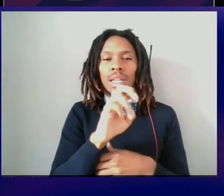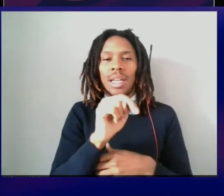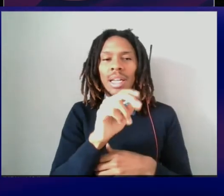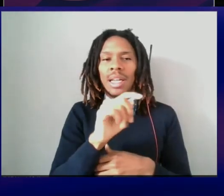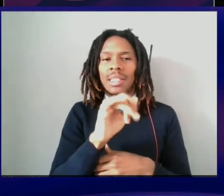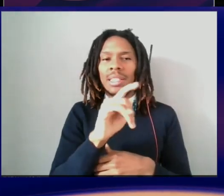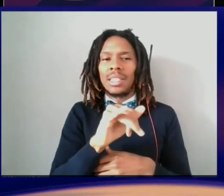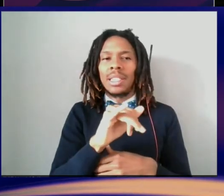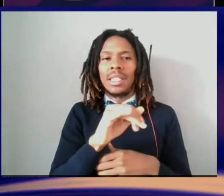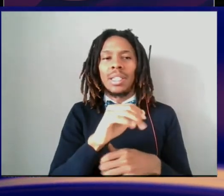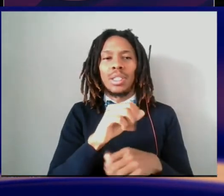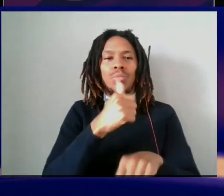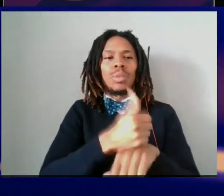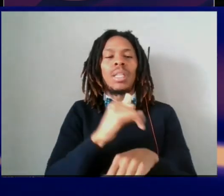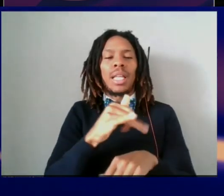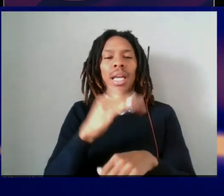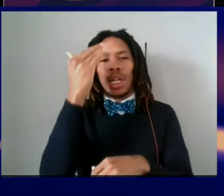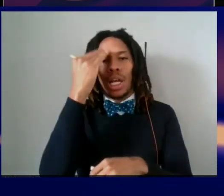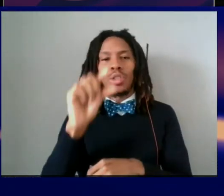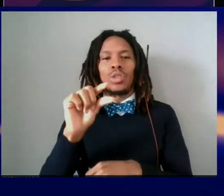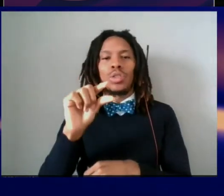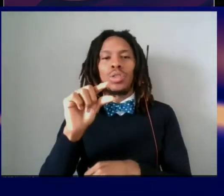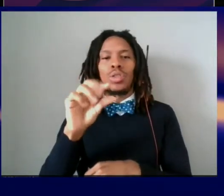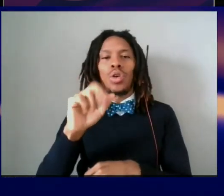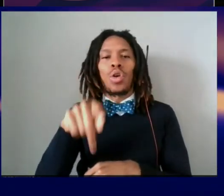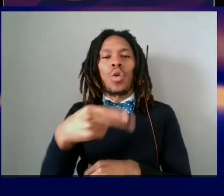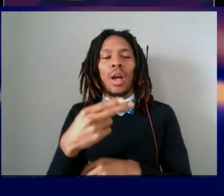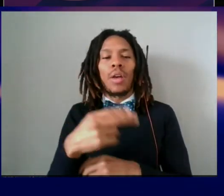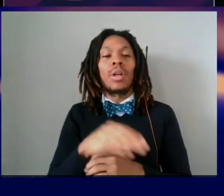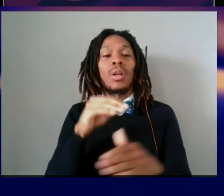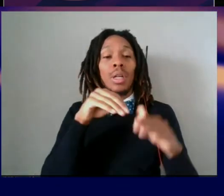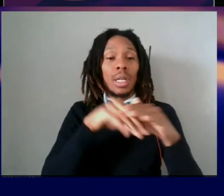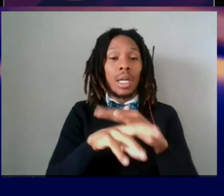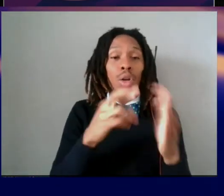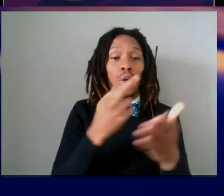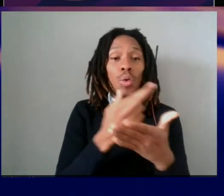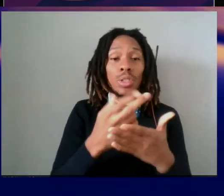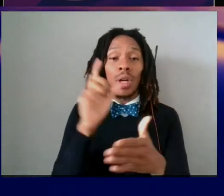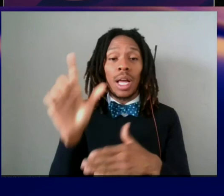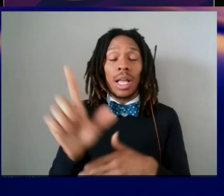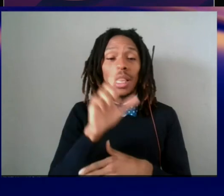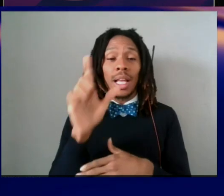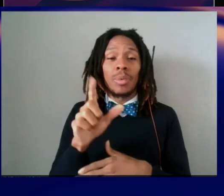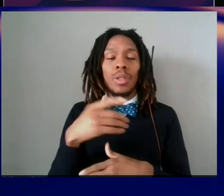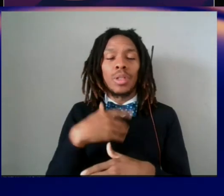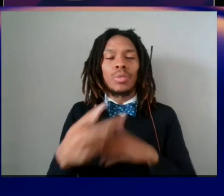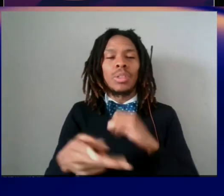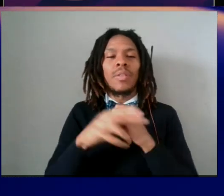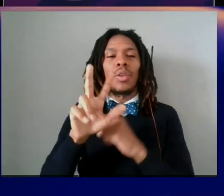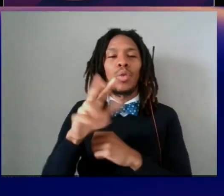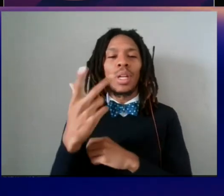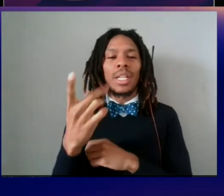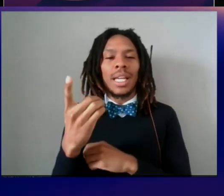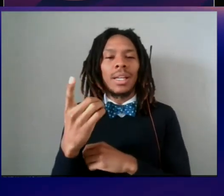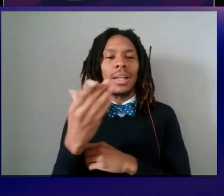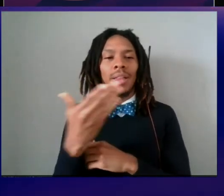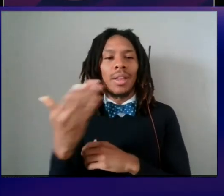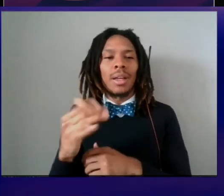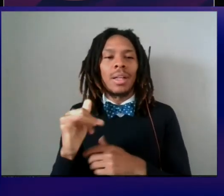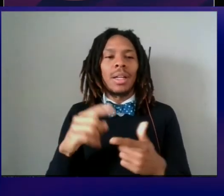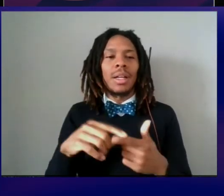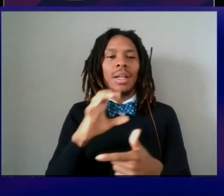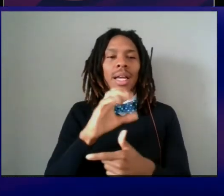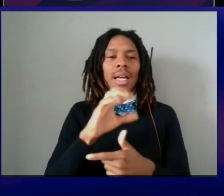out. Got it. You go into the resource library. That's where you store your 3D assets. So it can be, your CAD files, what have